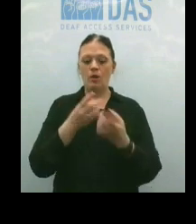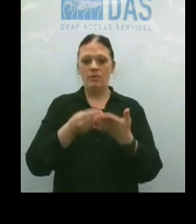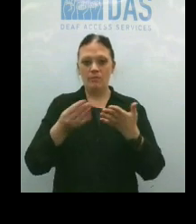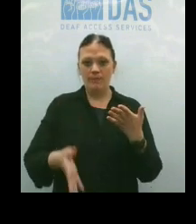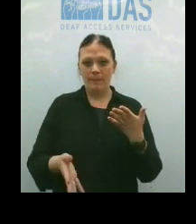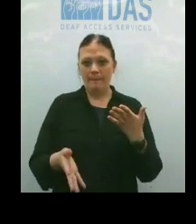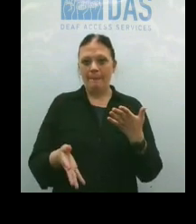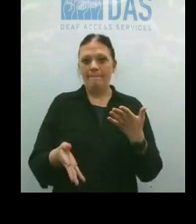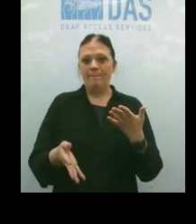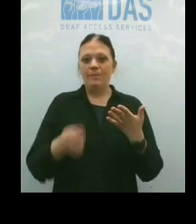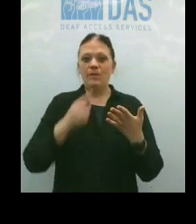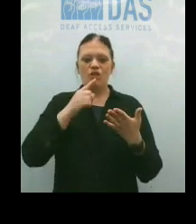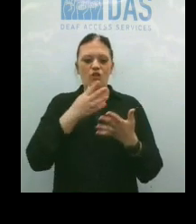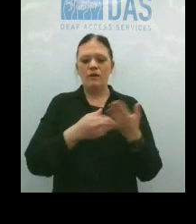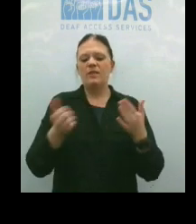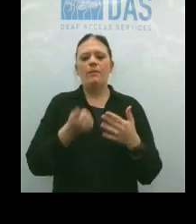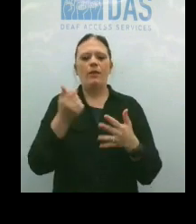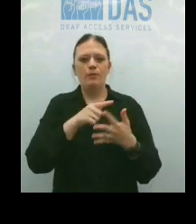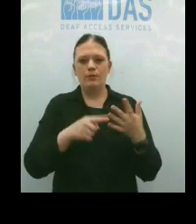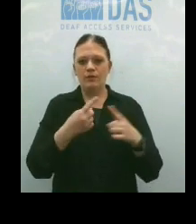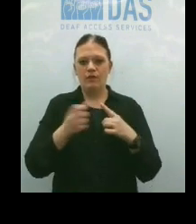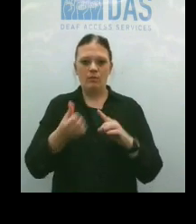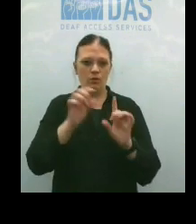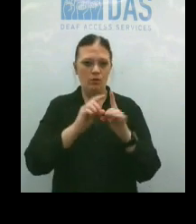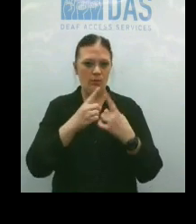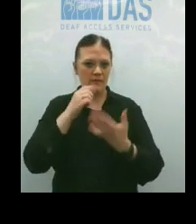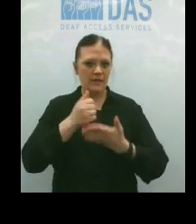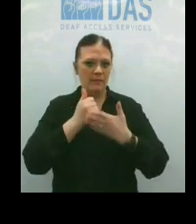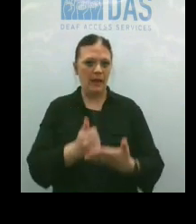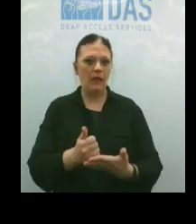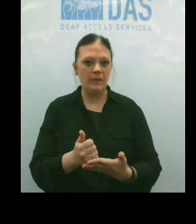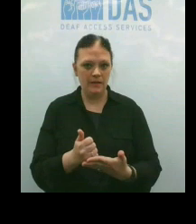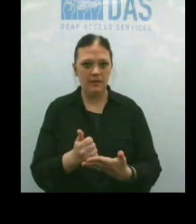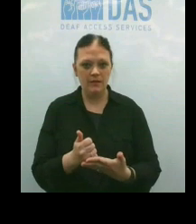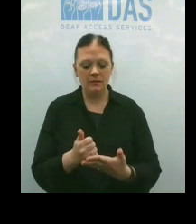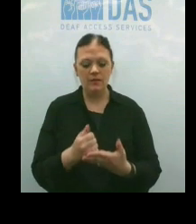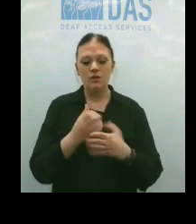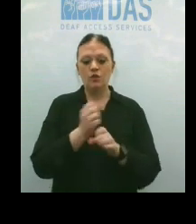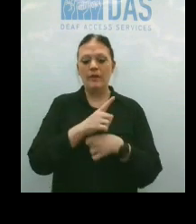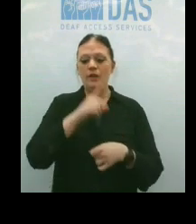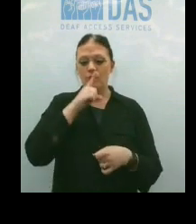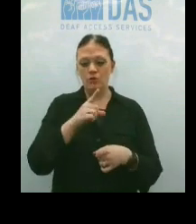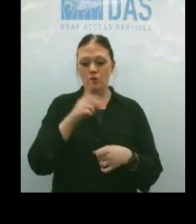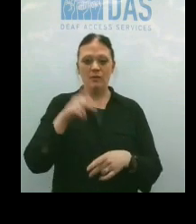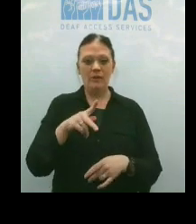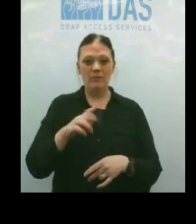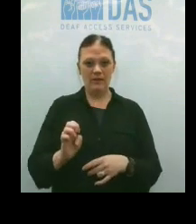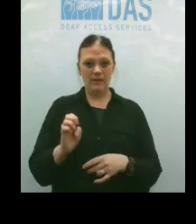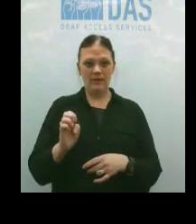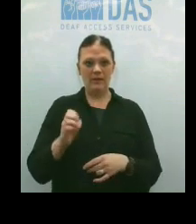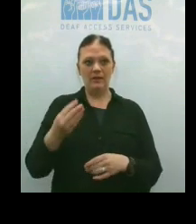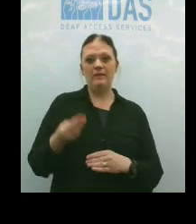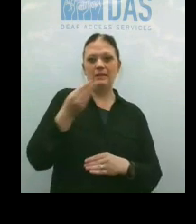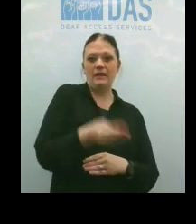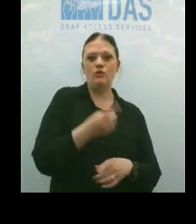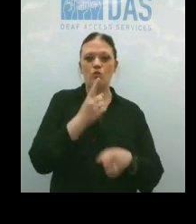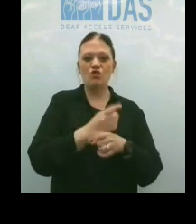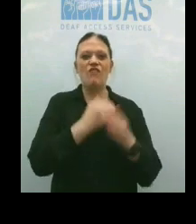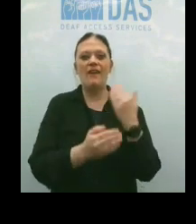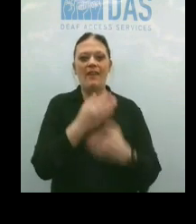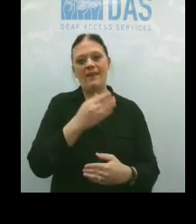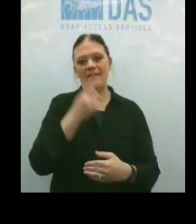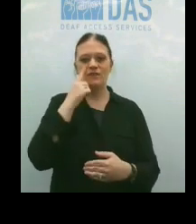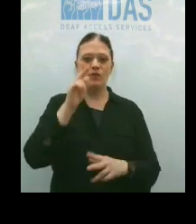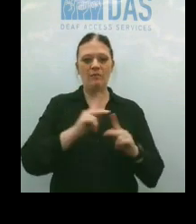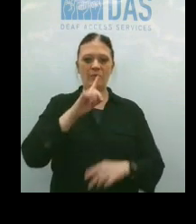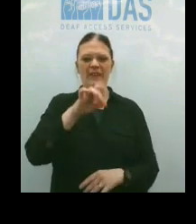Purchasing. And there are some others as well from other departments that have been helping out to ensure that the PPE gets into the right hands of those who need